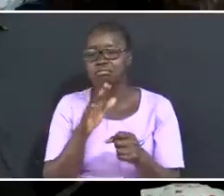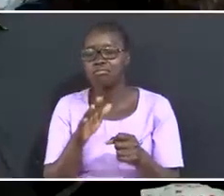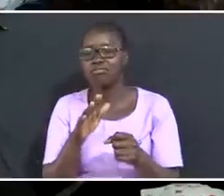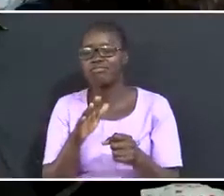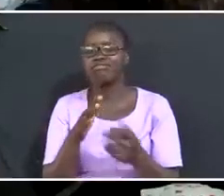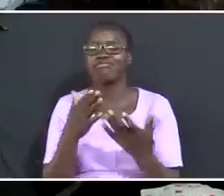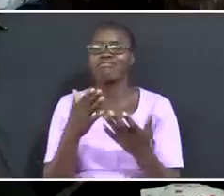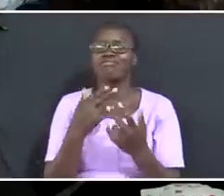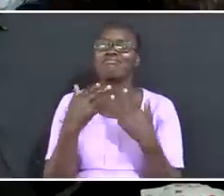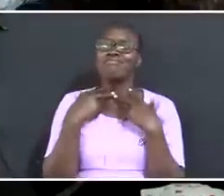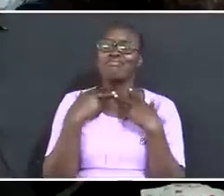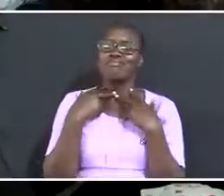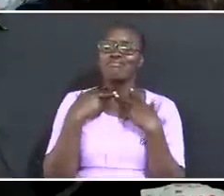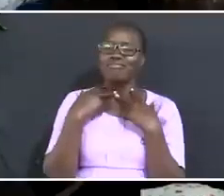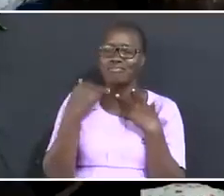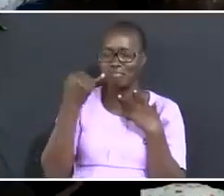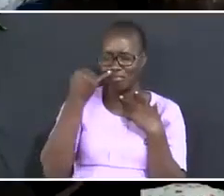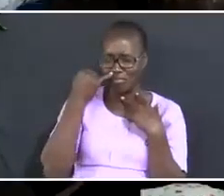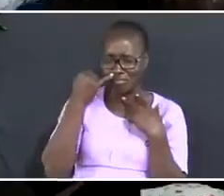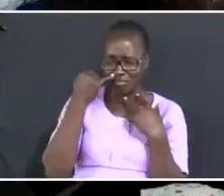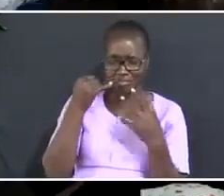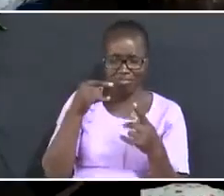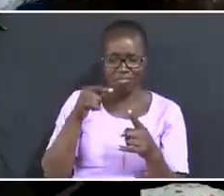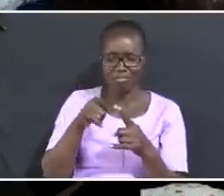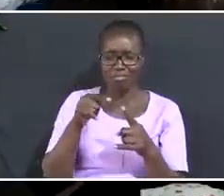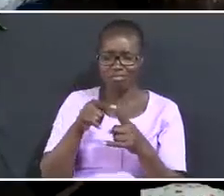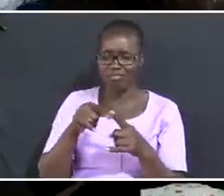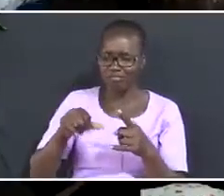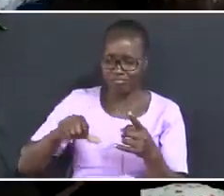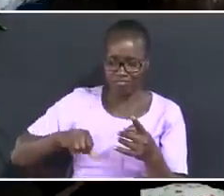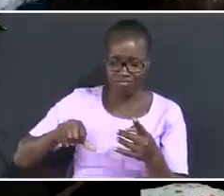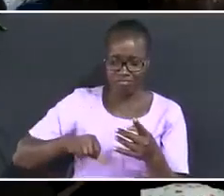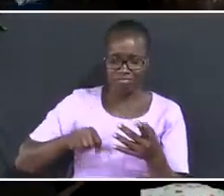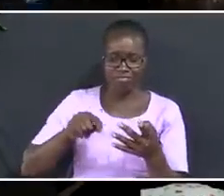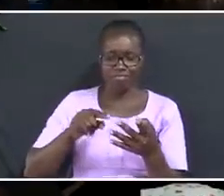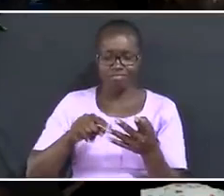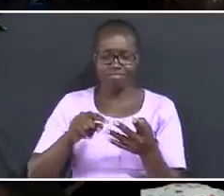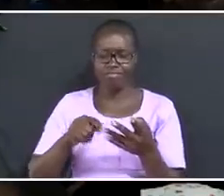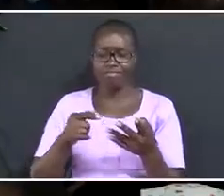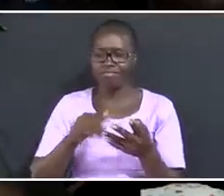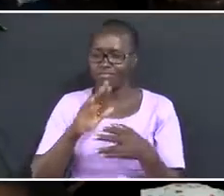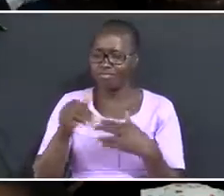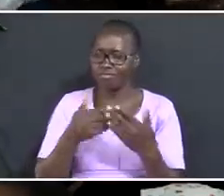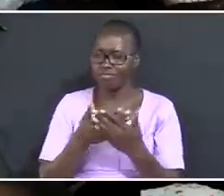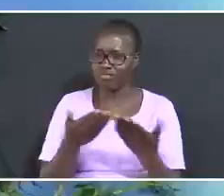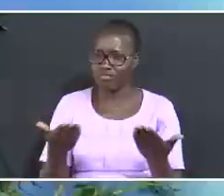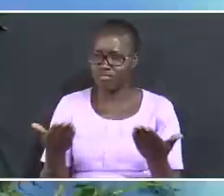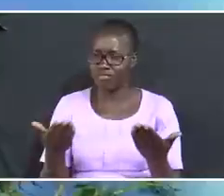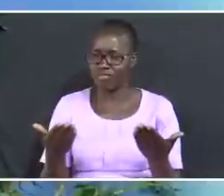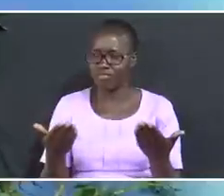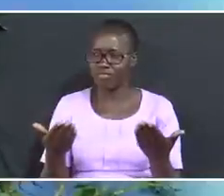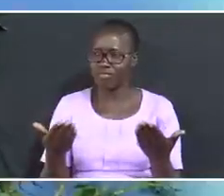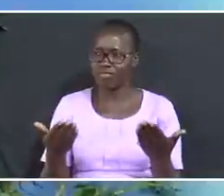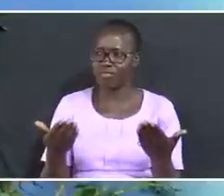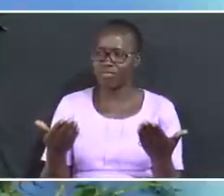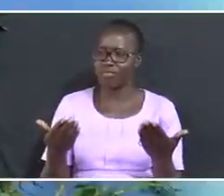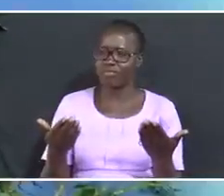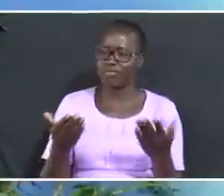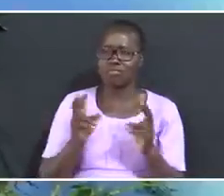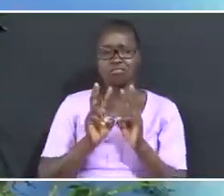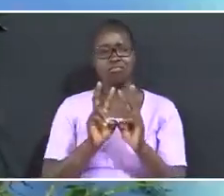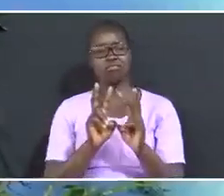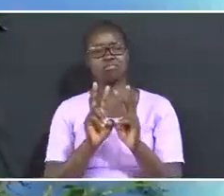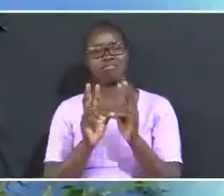drugs, slaves to pornography, slaves to all these kinds of watching dirty